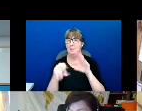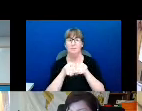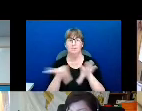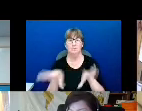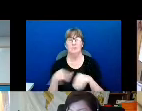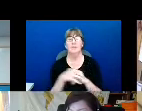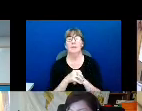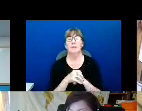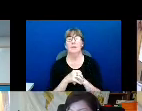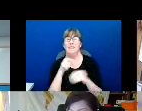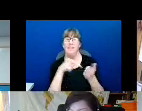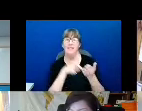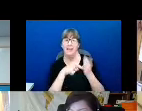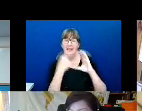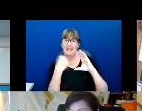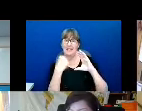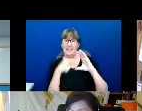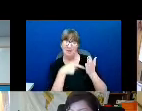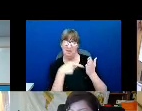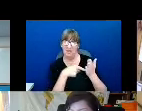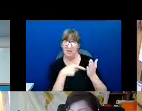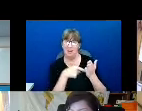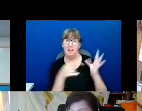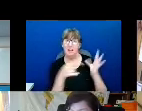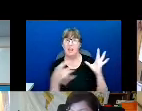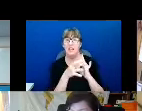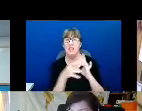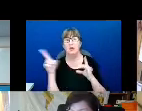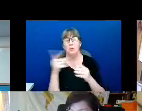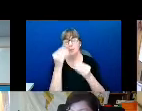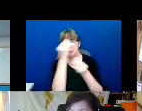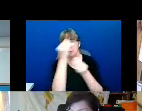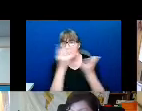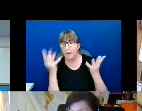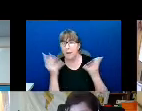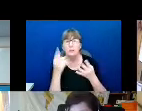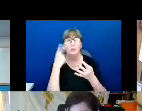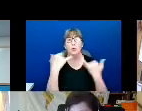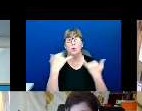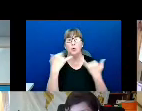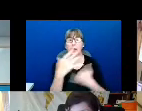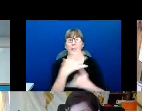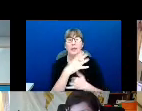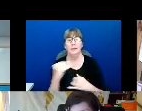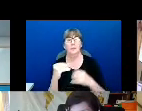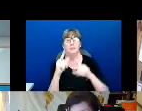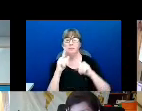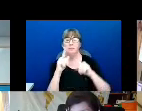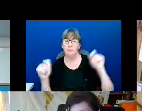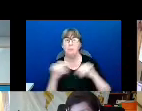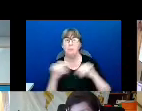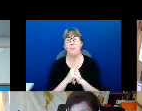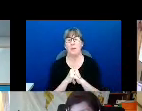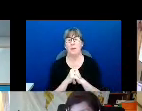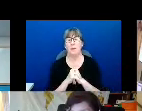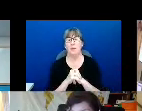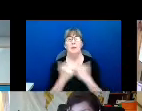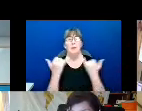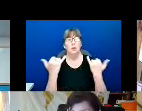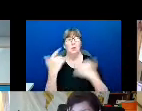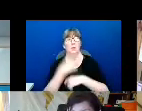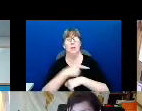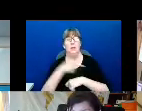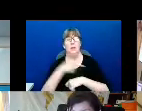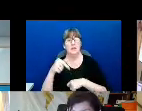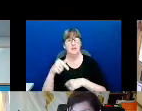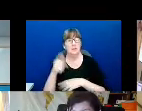today's training and to link to the transition repository. By 6 p.m. today, a recording of the presentation, as well as any related resources,